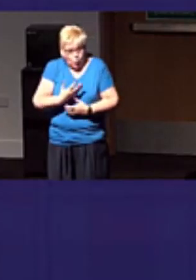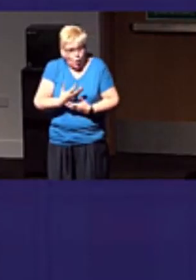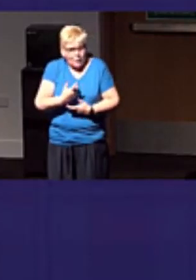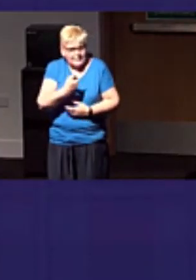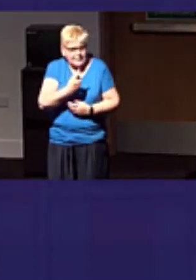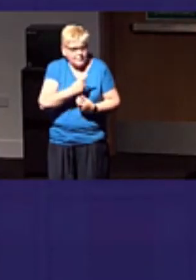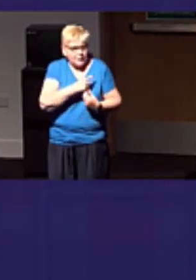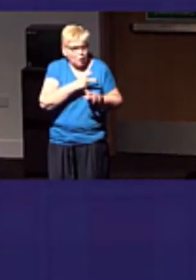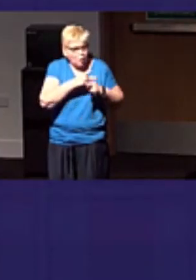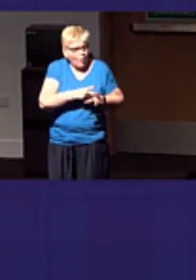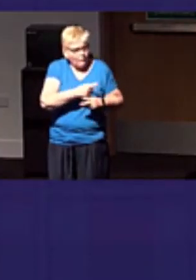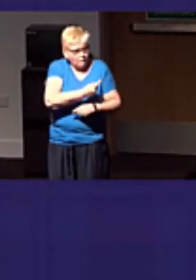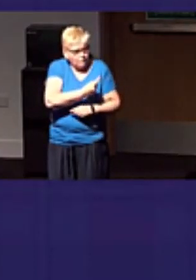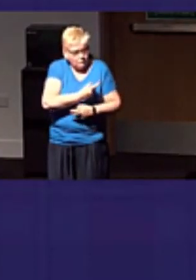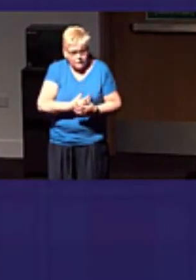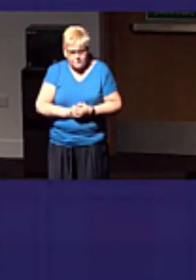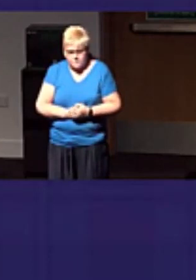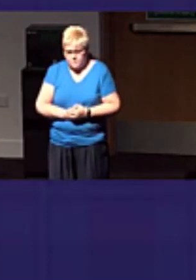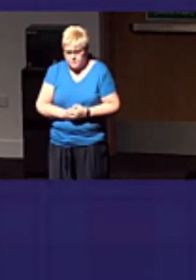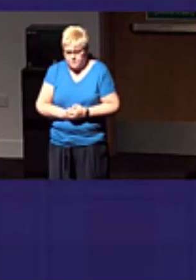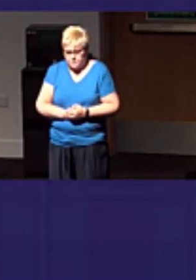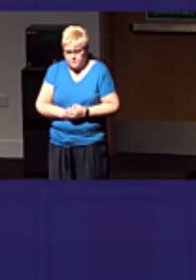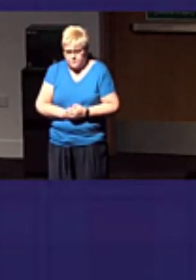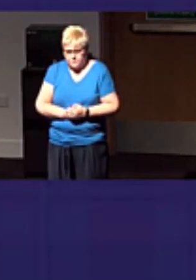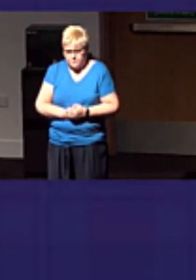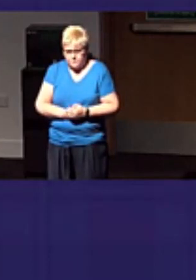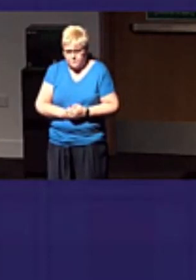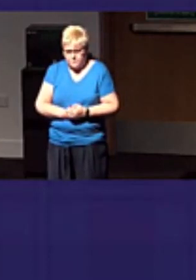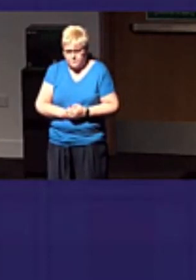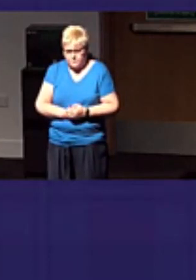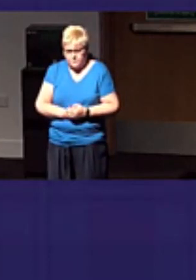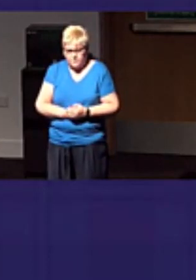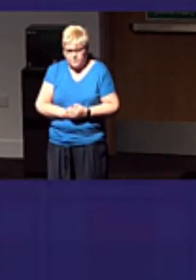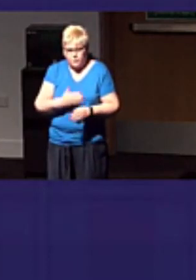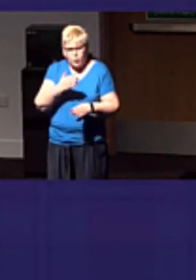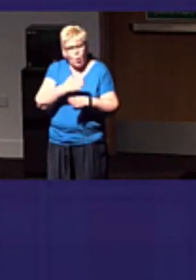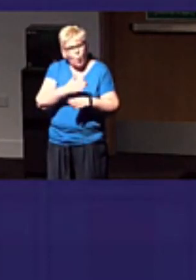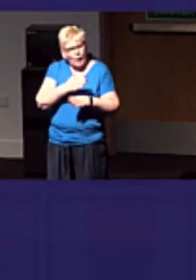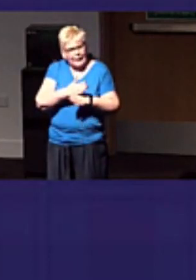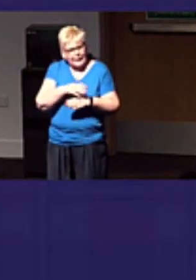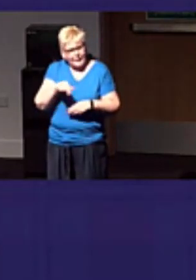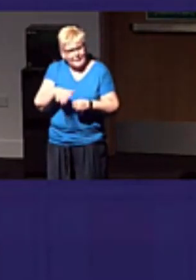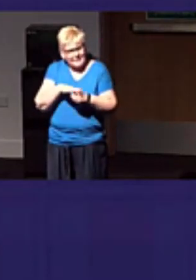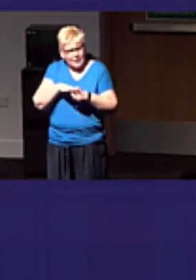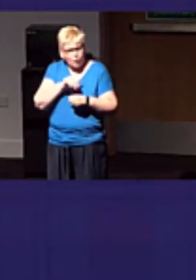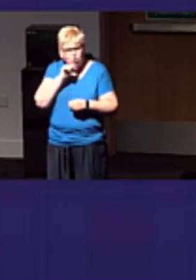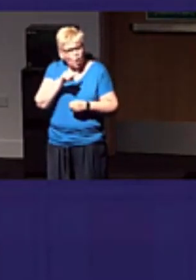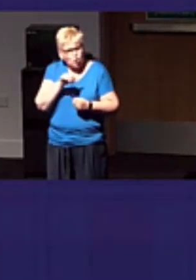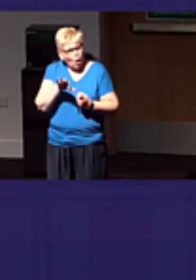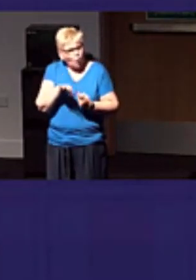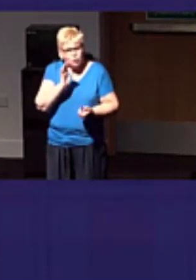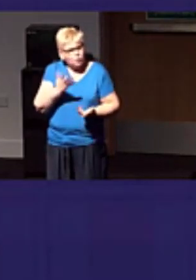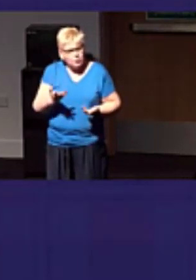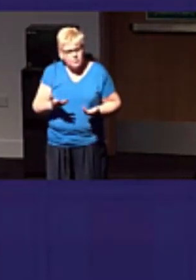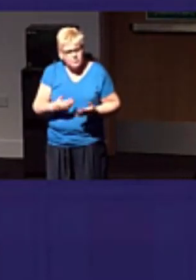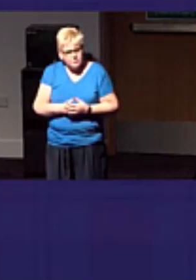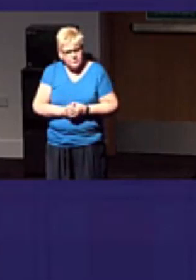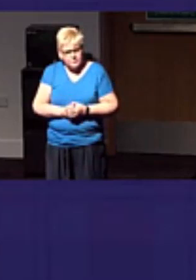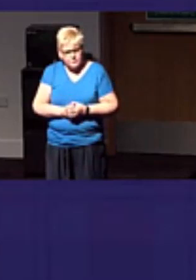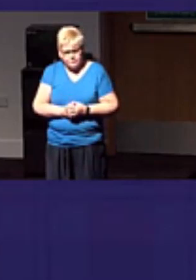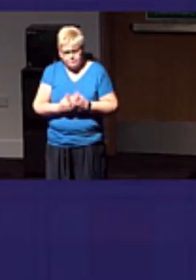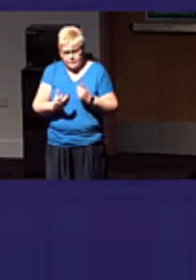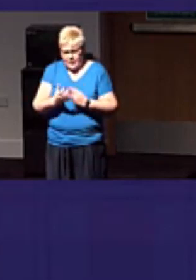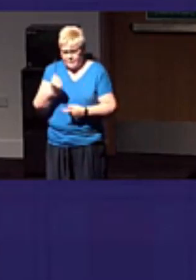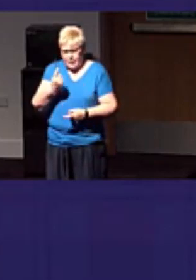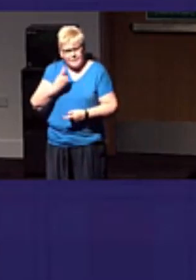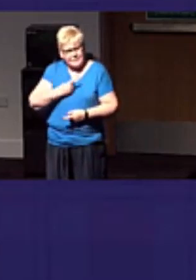that's true for me and that's true for you. So working in this field is not optional. But I found myself at the